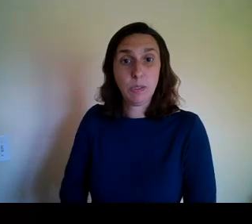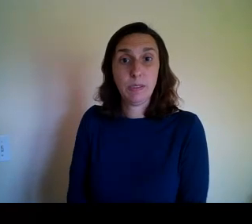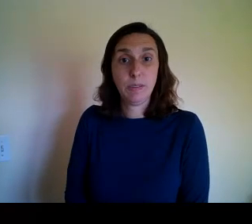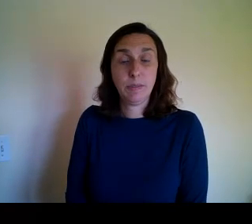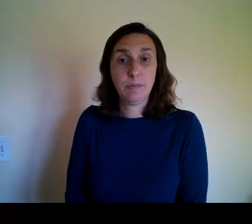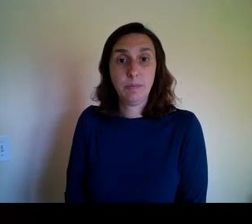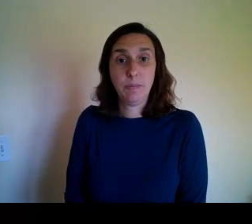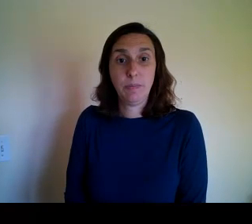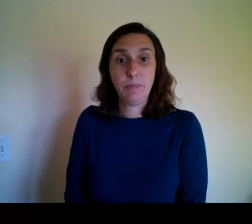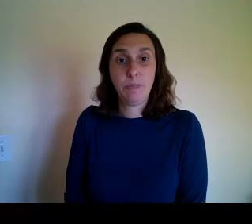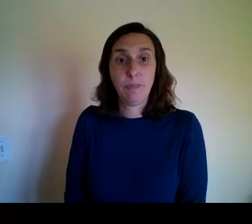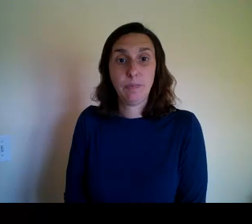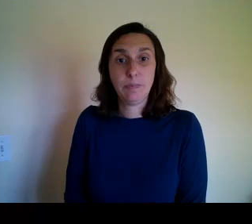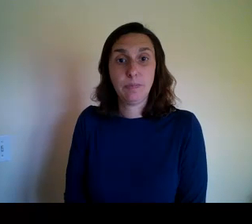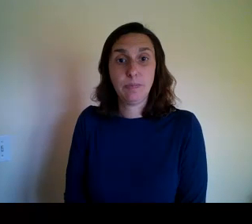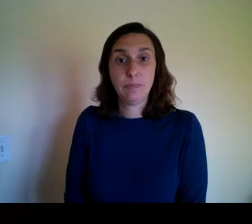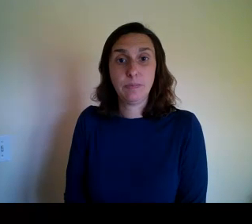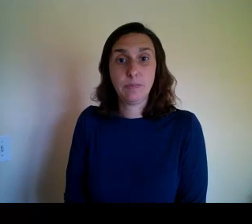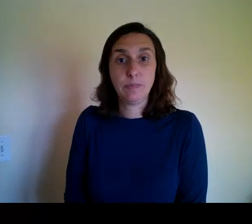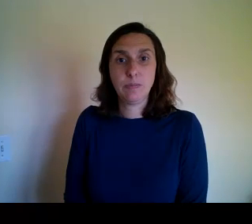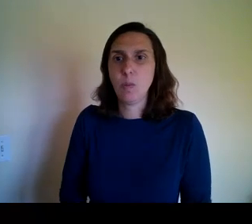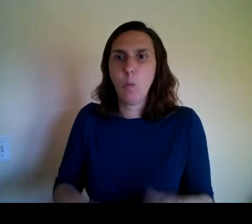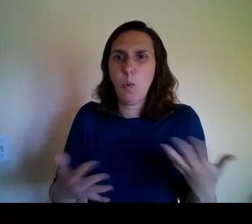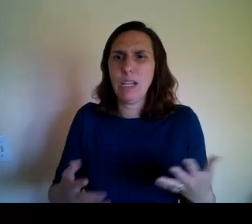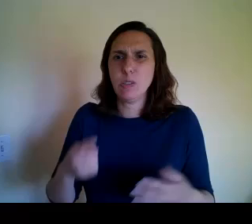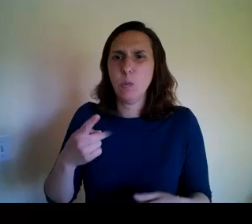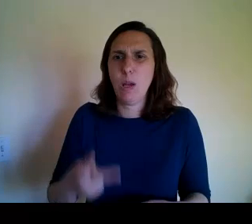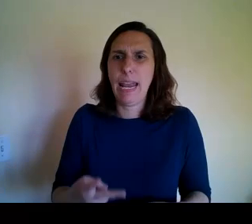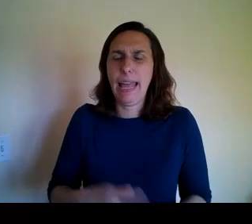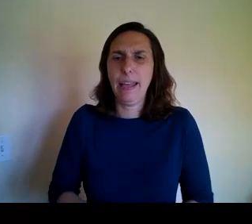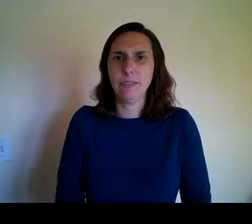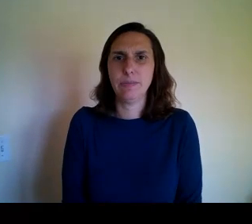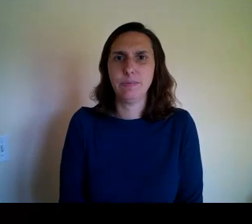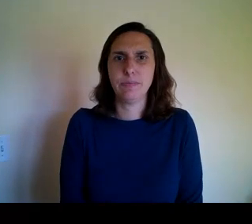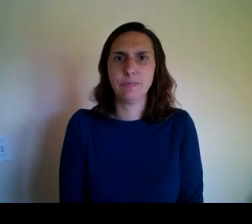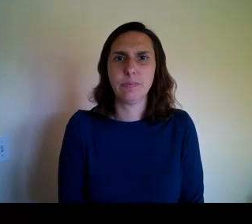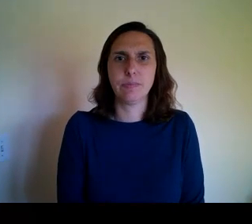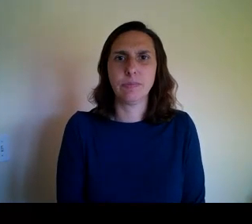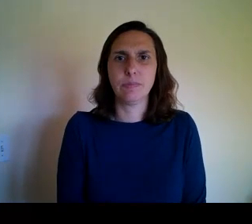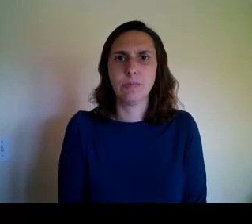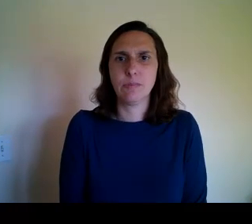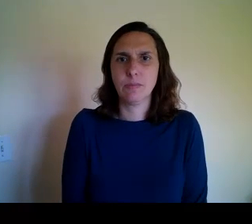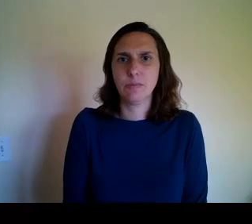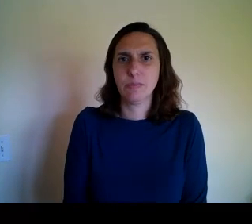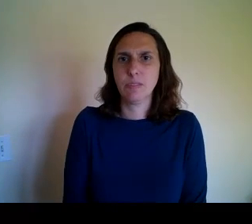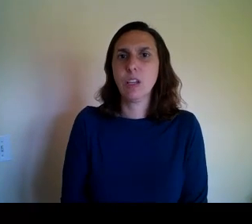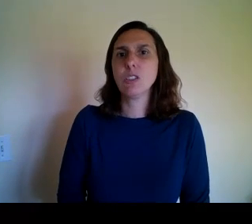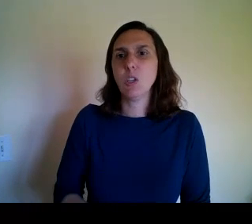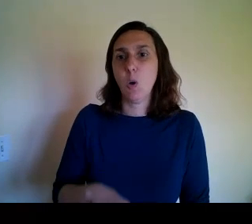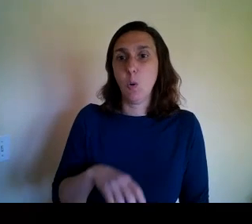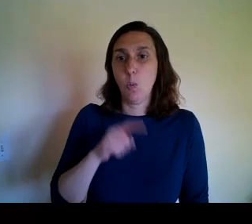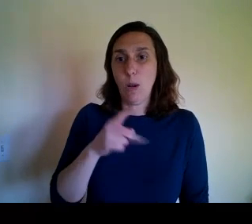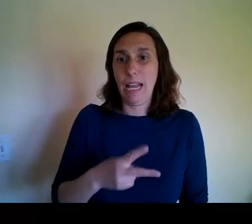Wouldn't it be nice if I could turn that into a power of 2? Well, what is 1/2? 1/2 is 2 to the negative 1.